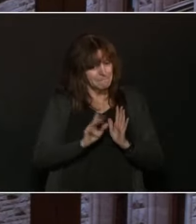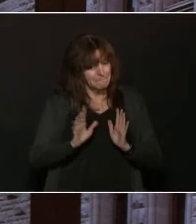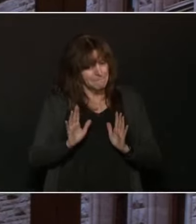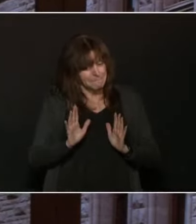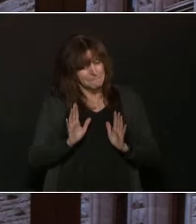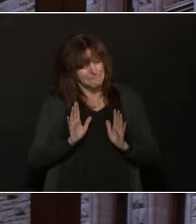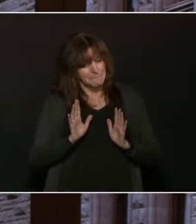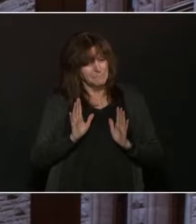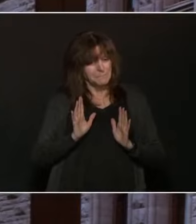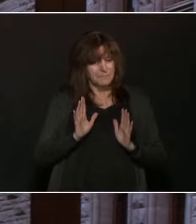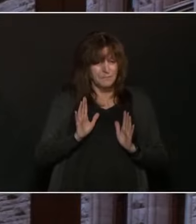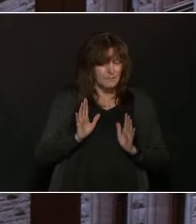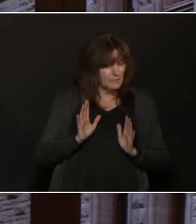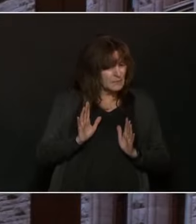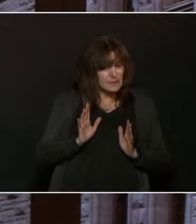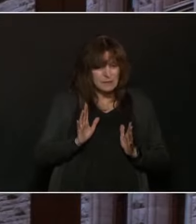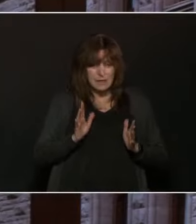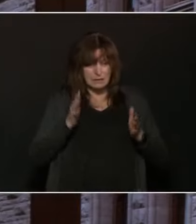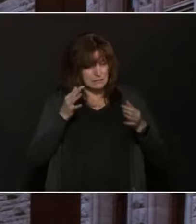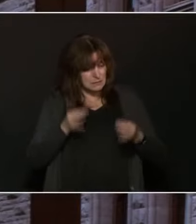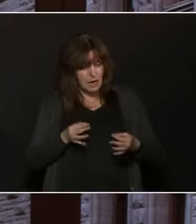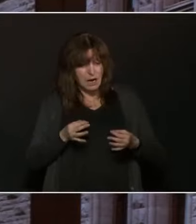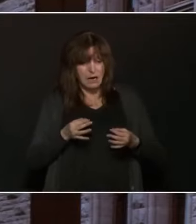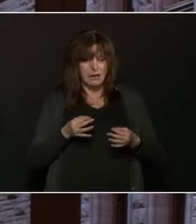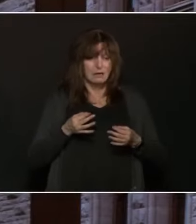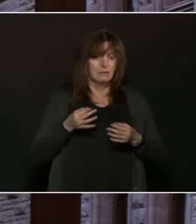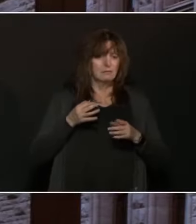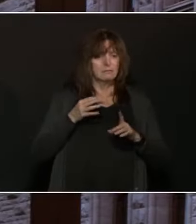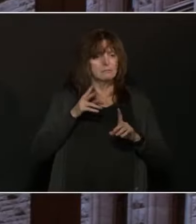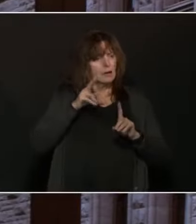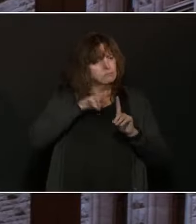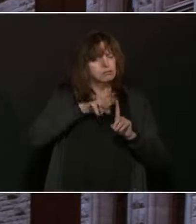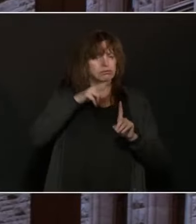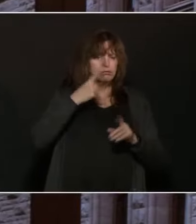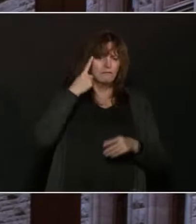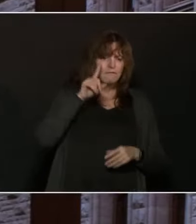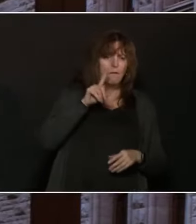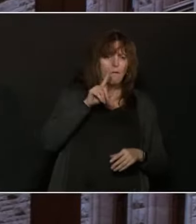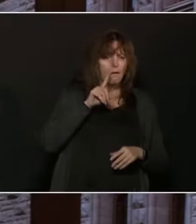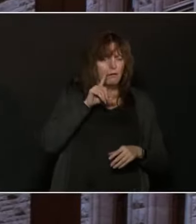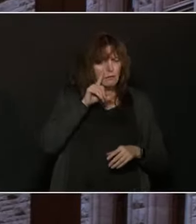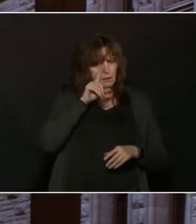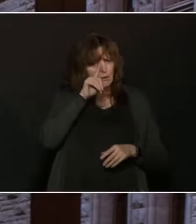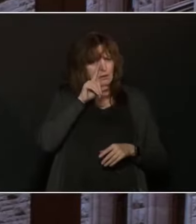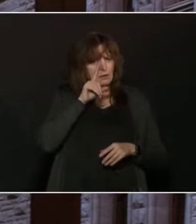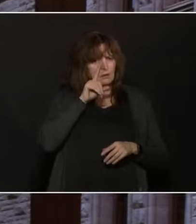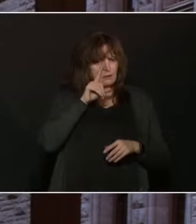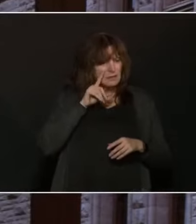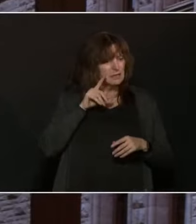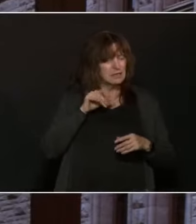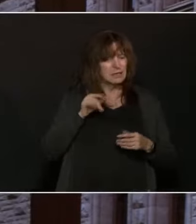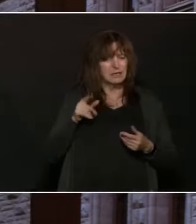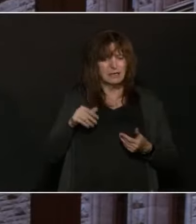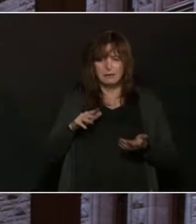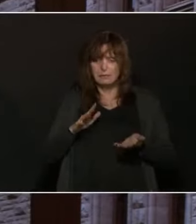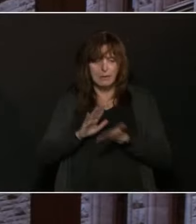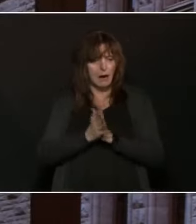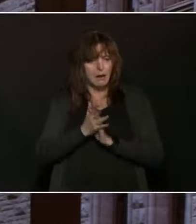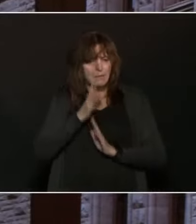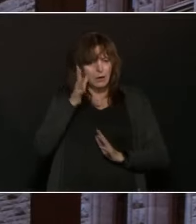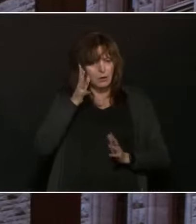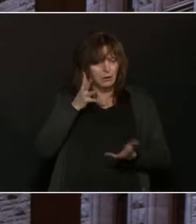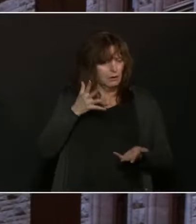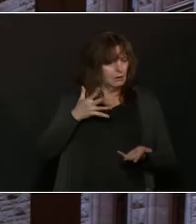We do not want to offer that frustration for parents. If they do feel a need to get tested, we want to test them in an easy way, one that's conducive